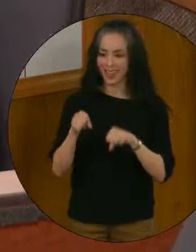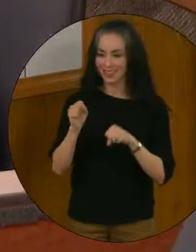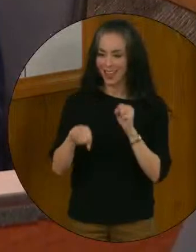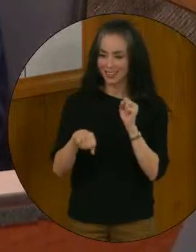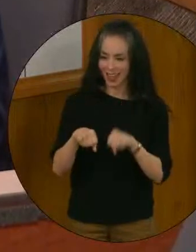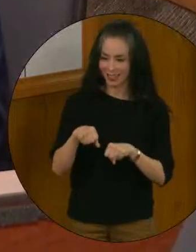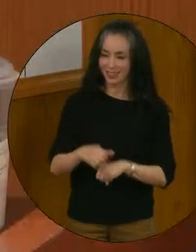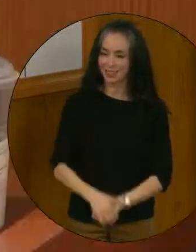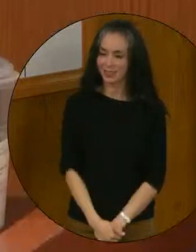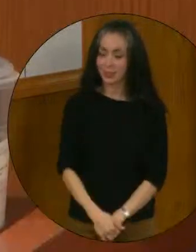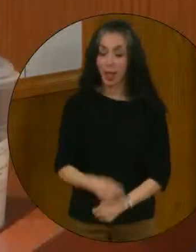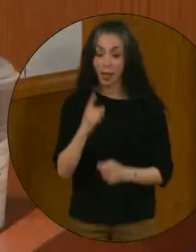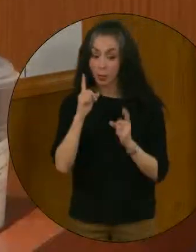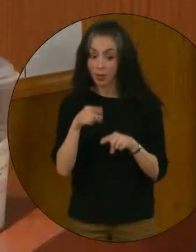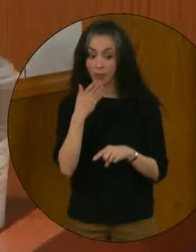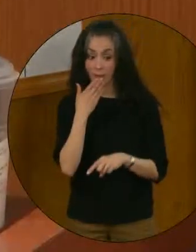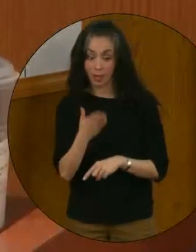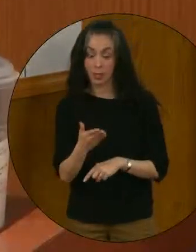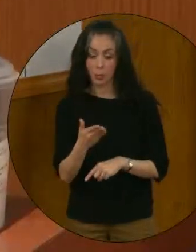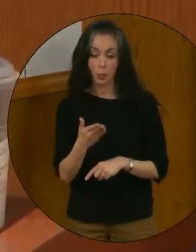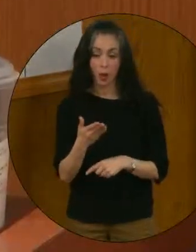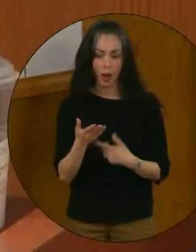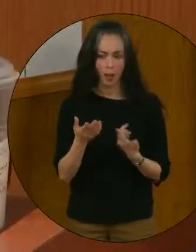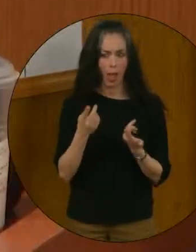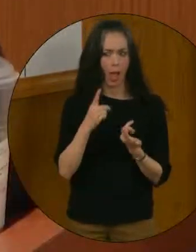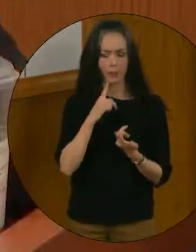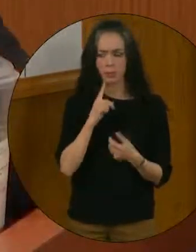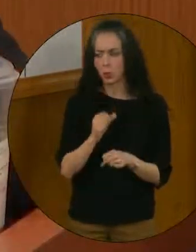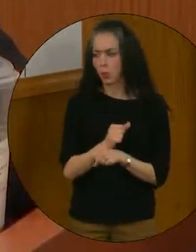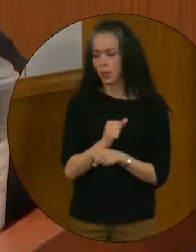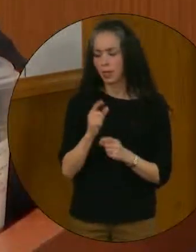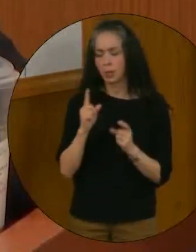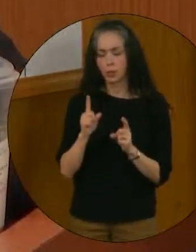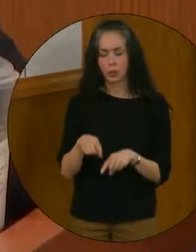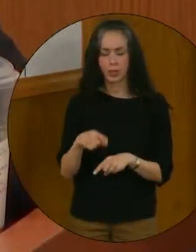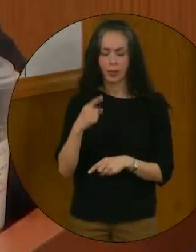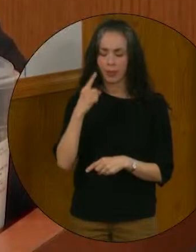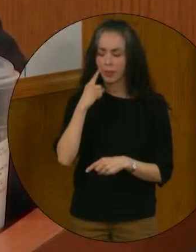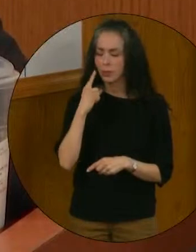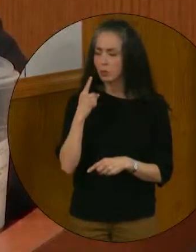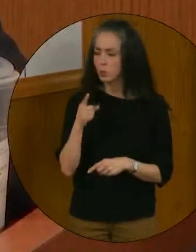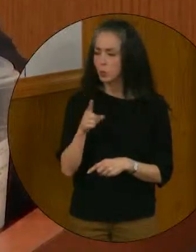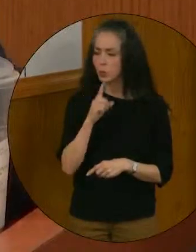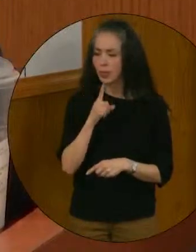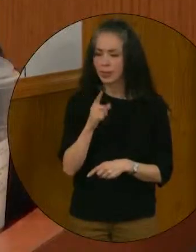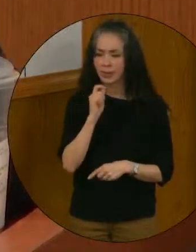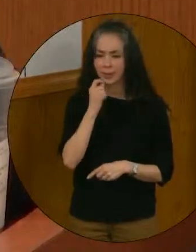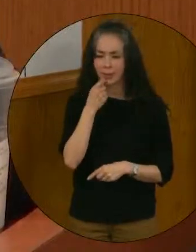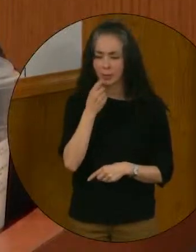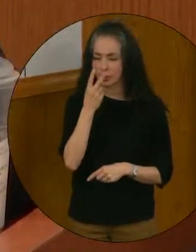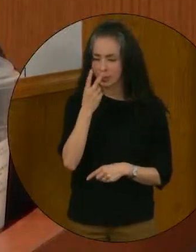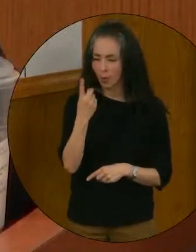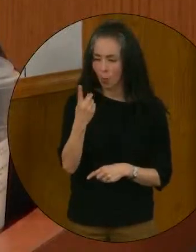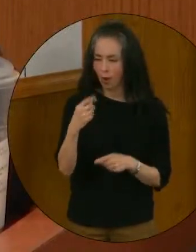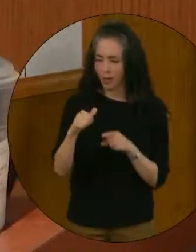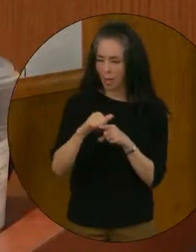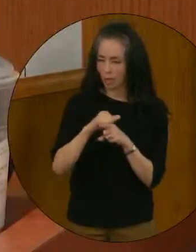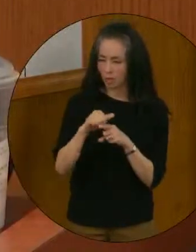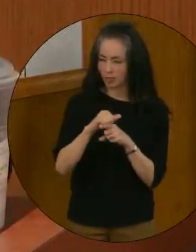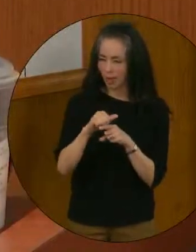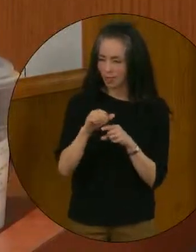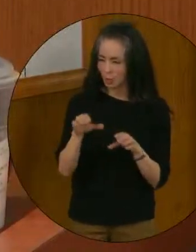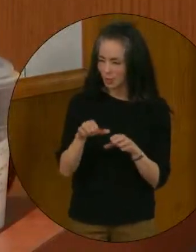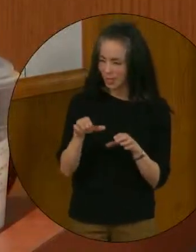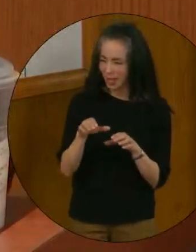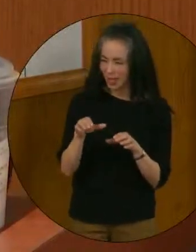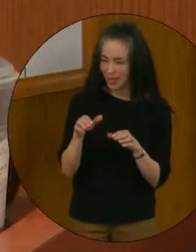agree. Thank you. I thank you for that. I absolutely agree. I think that these were really needed. As you see, there was one exercise that you guys did. It says like